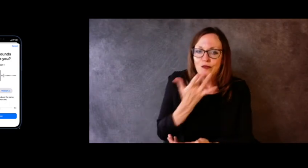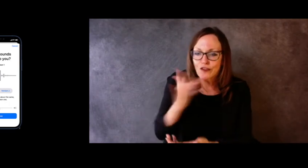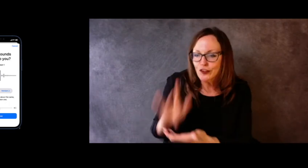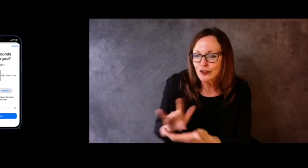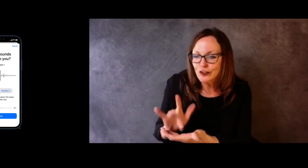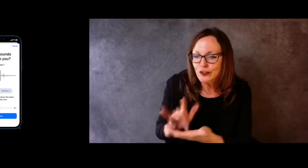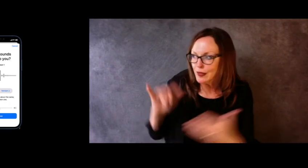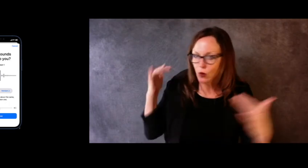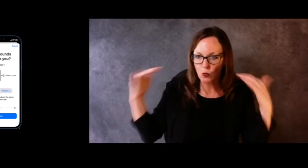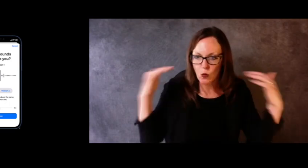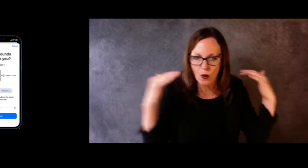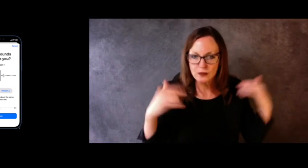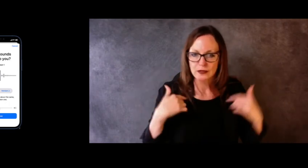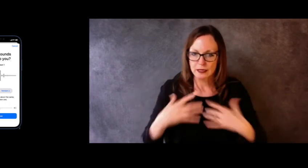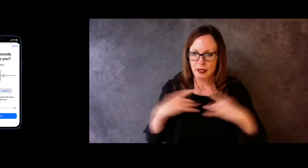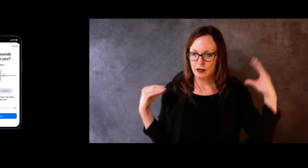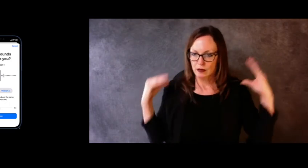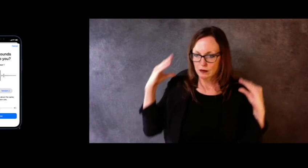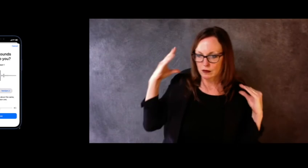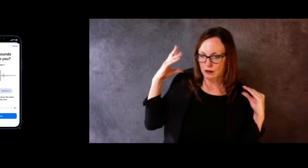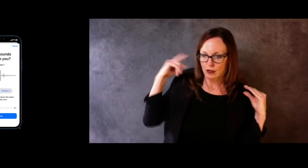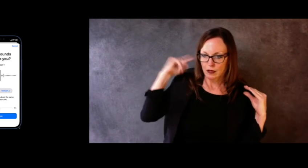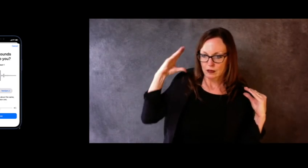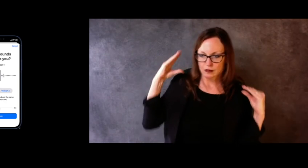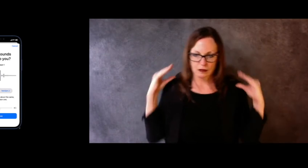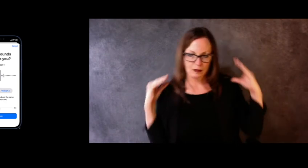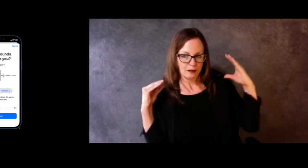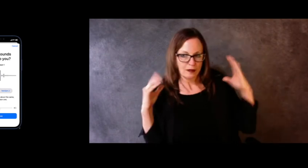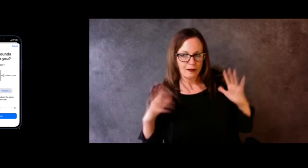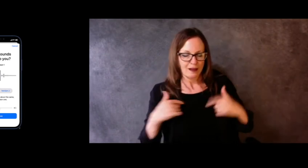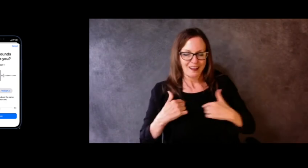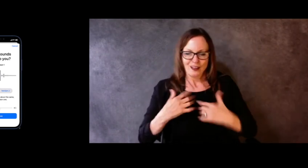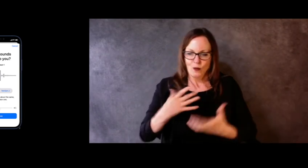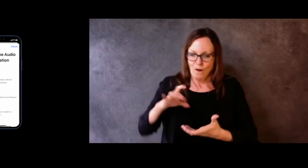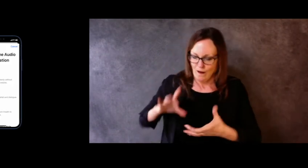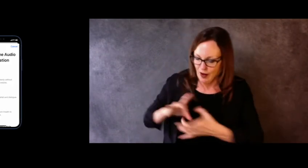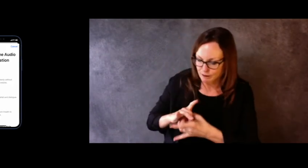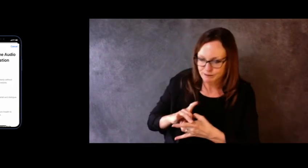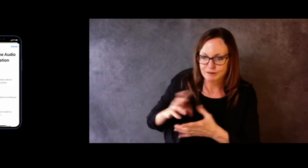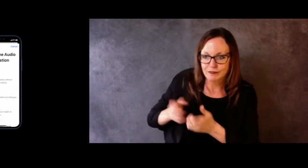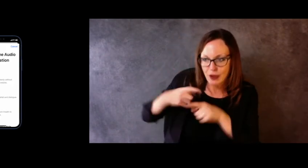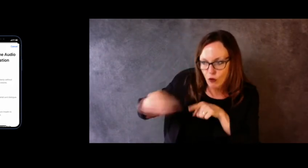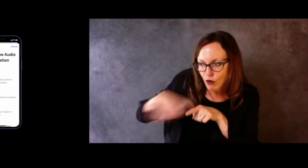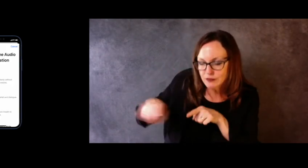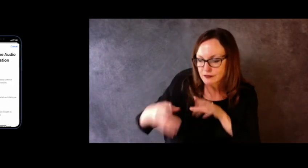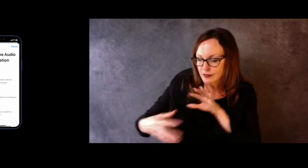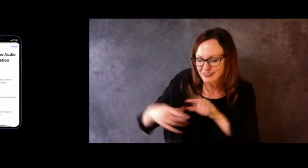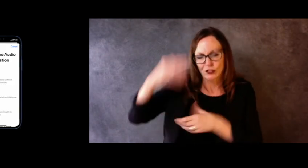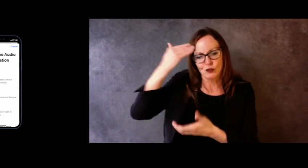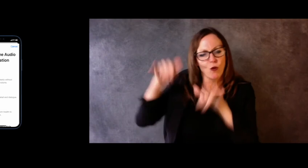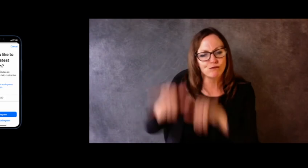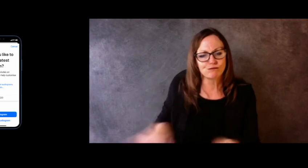you to use when listening to media and making FaceTime or phone calls. You can also customize